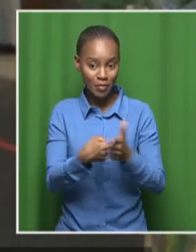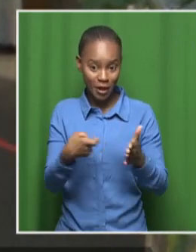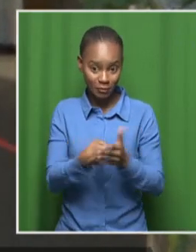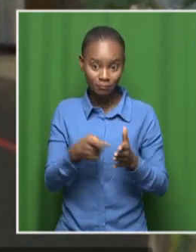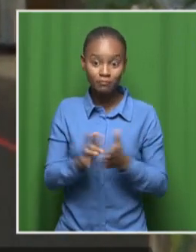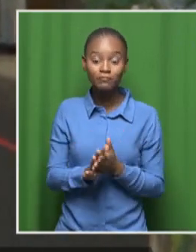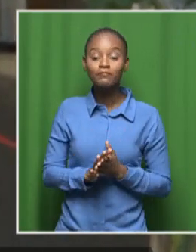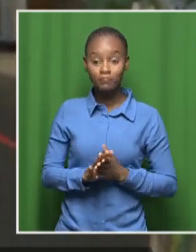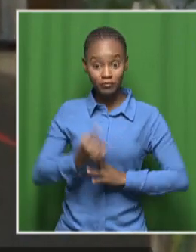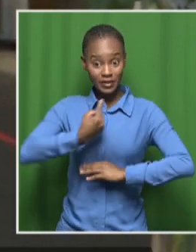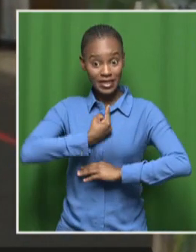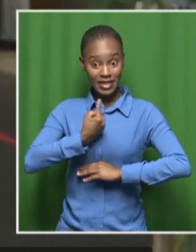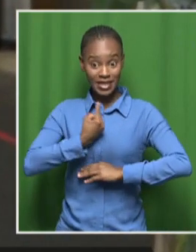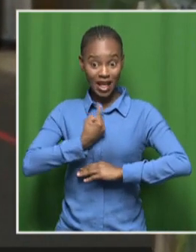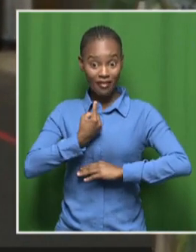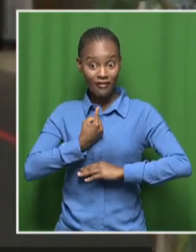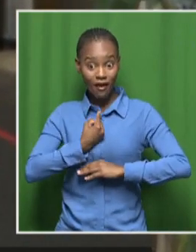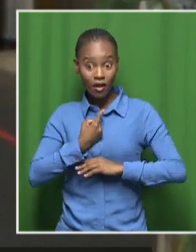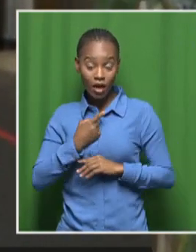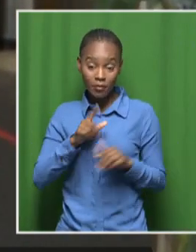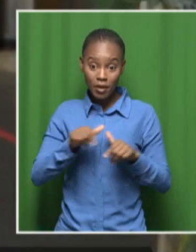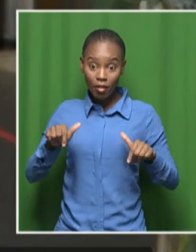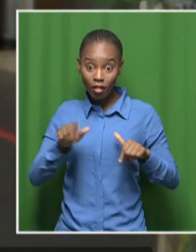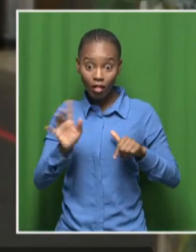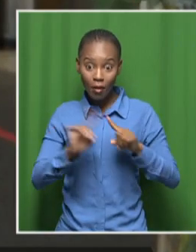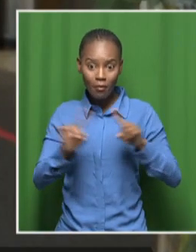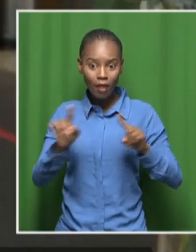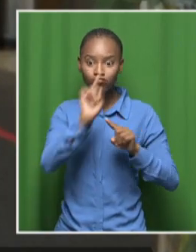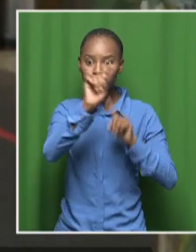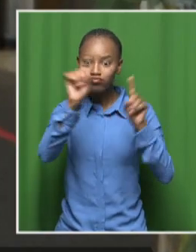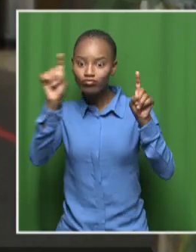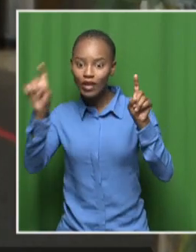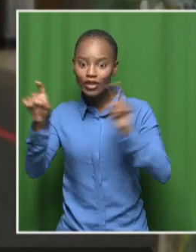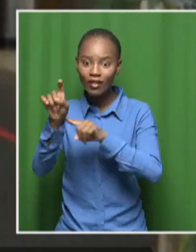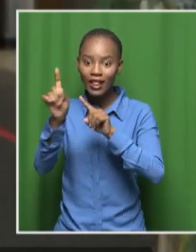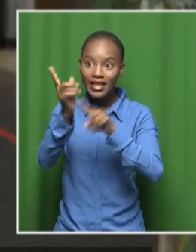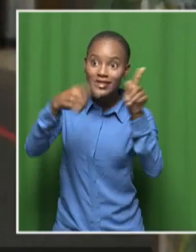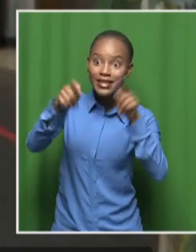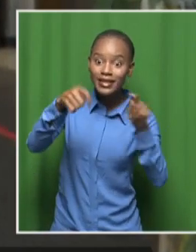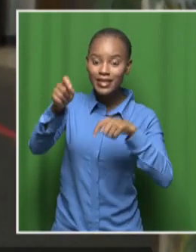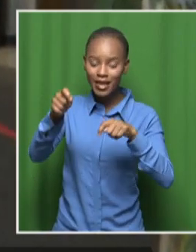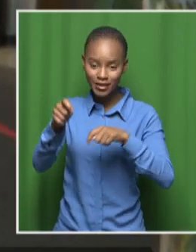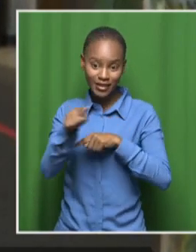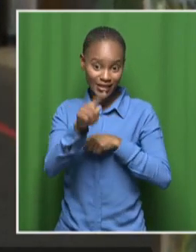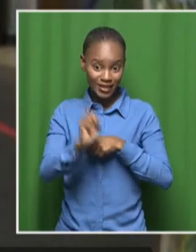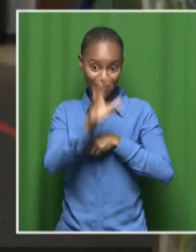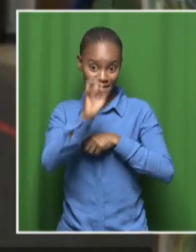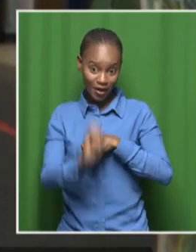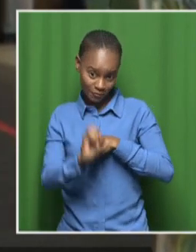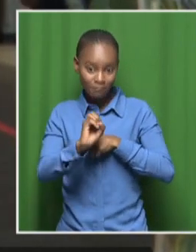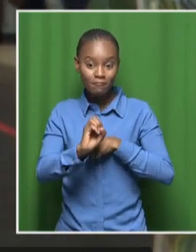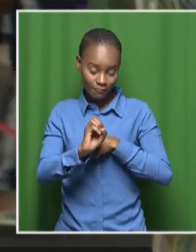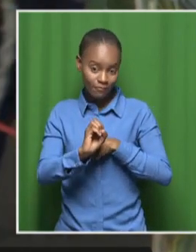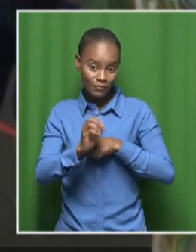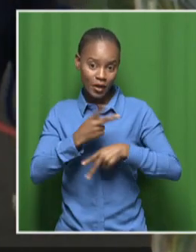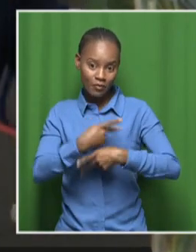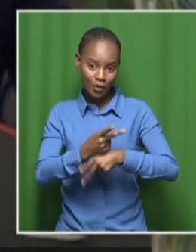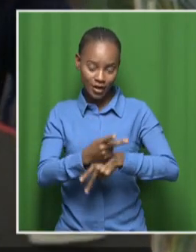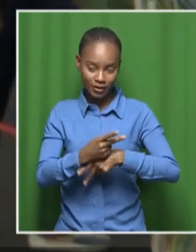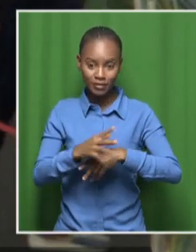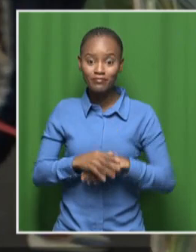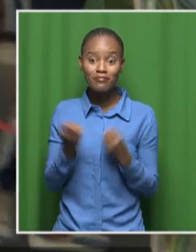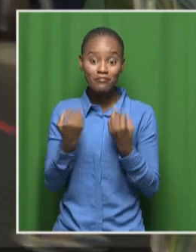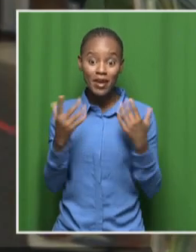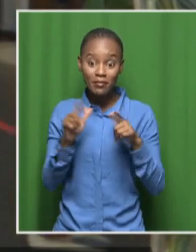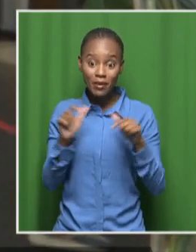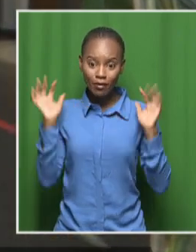amongst ourselves, but also internationally. But of course, so many things happen here. It's not just the exhibitions around us, which we'll